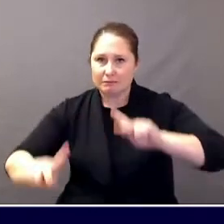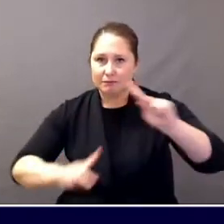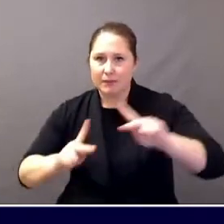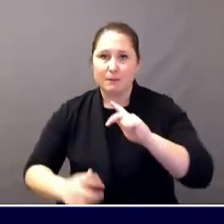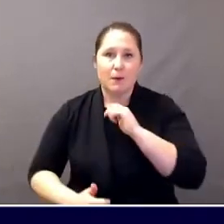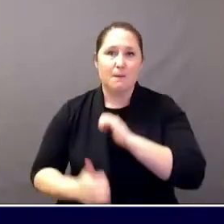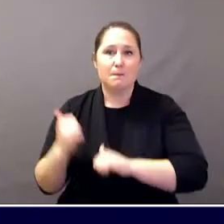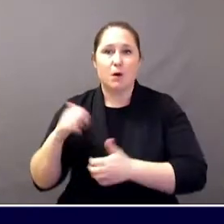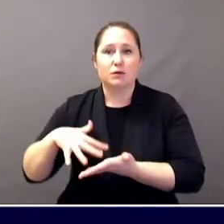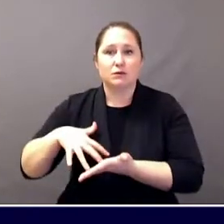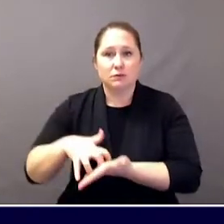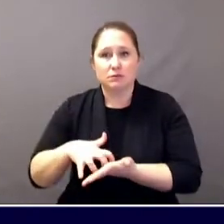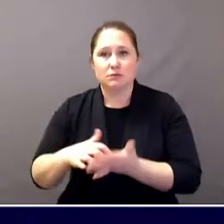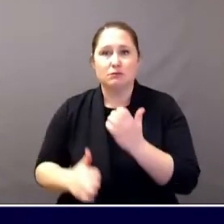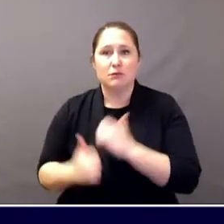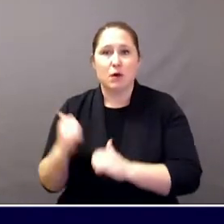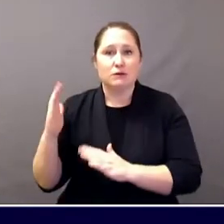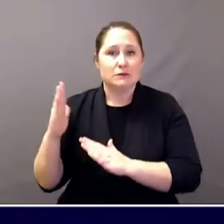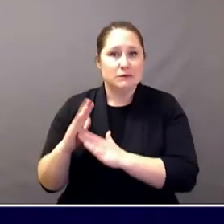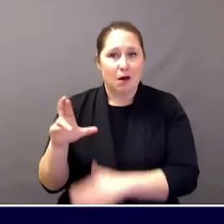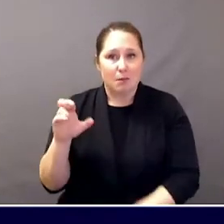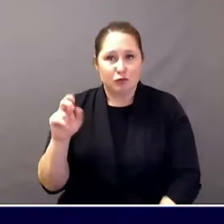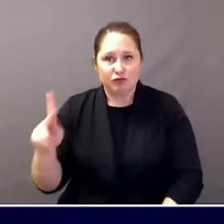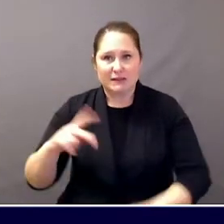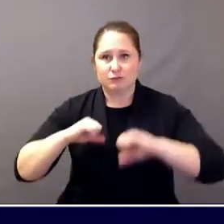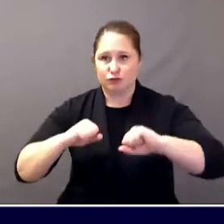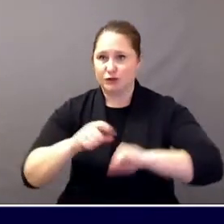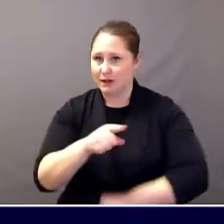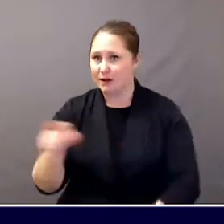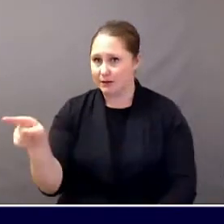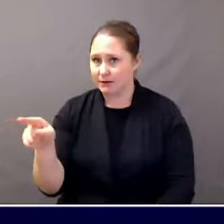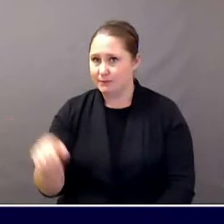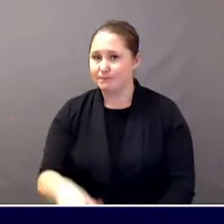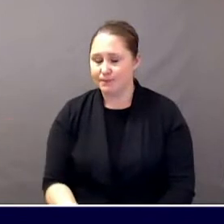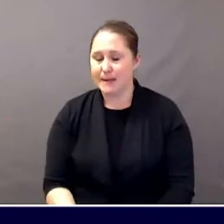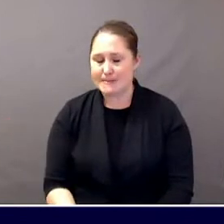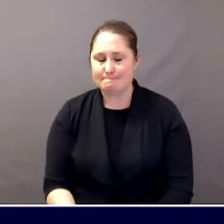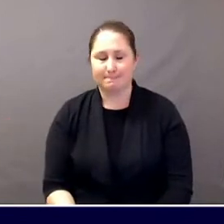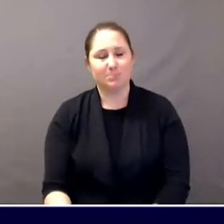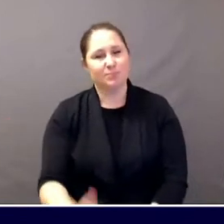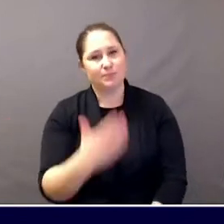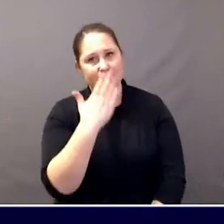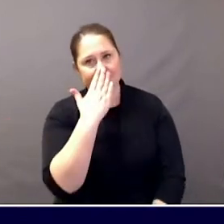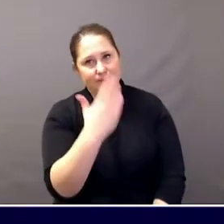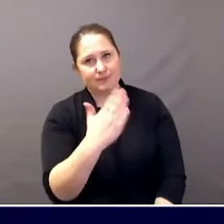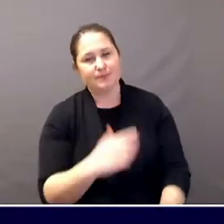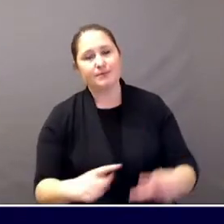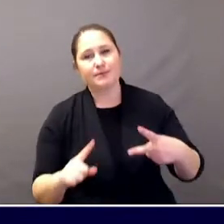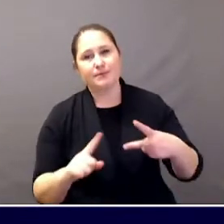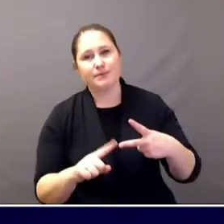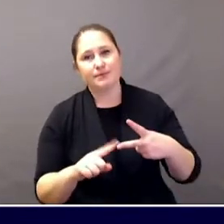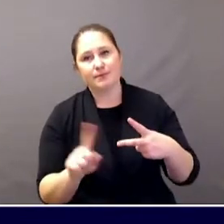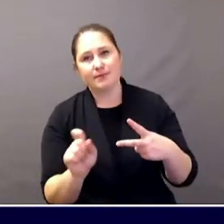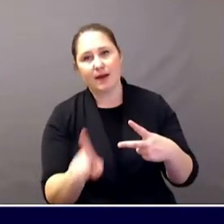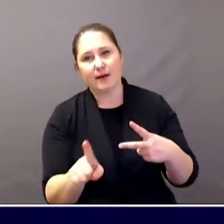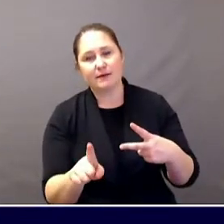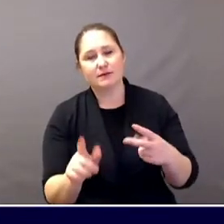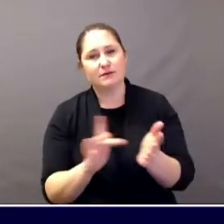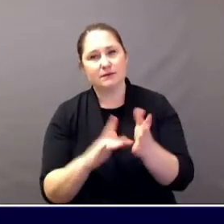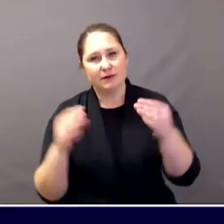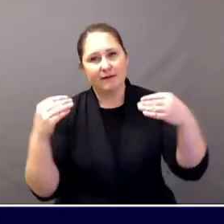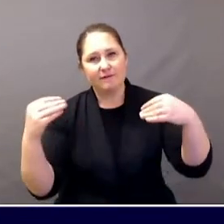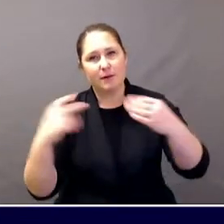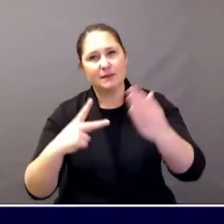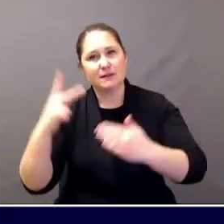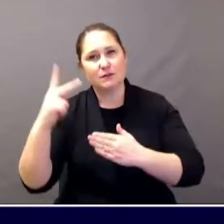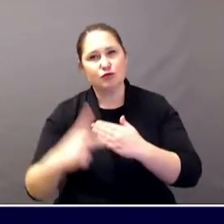and foremost. Okay, thank you. And the other question I had has to do a little bit with the pharmacy program